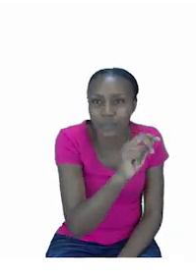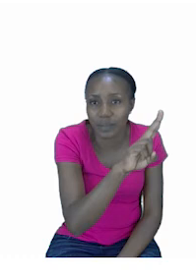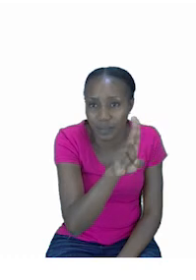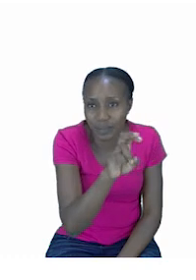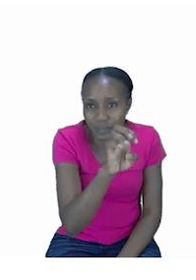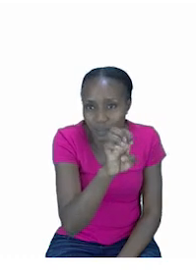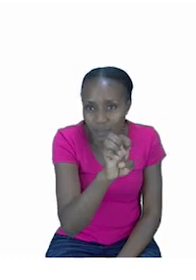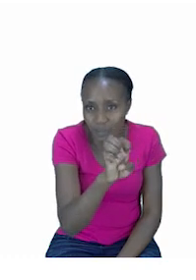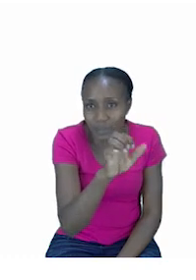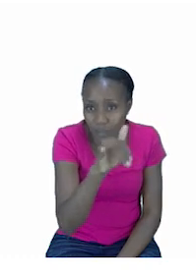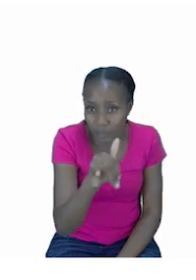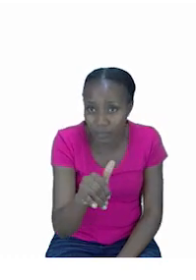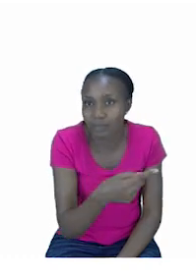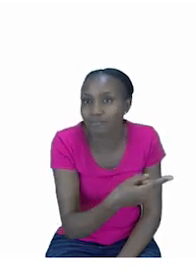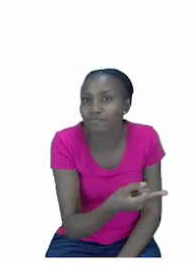A.